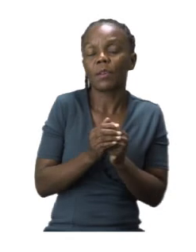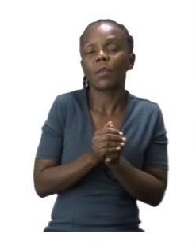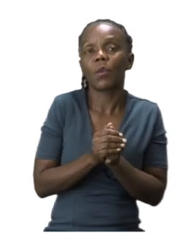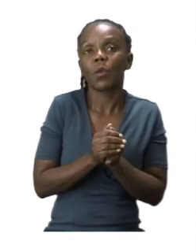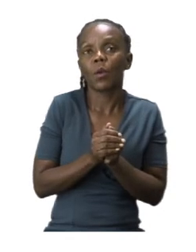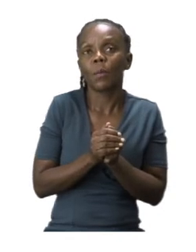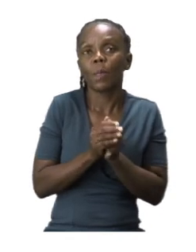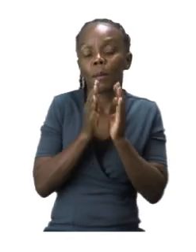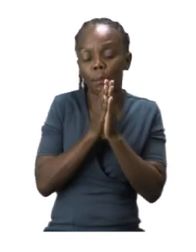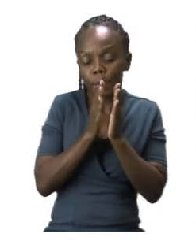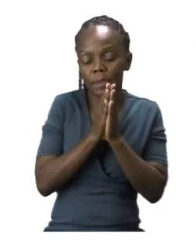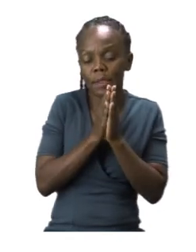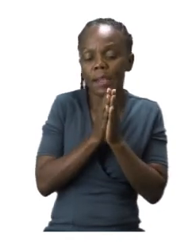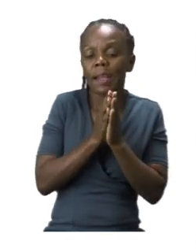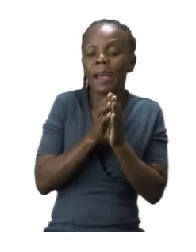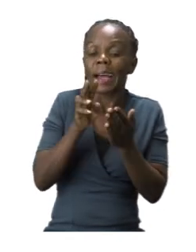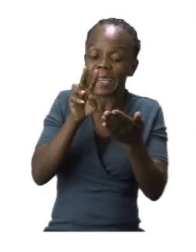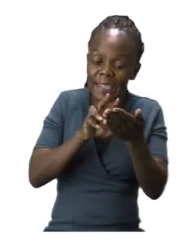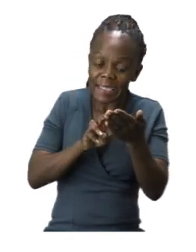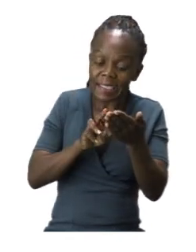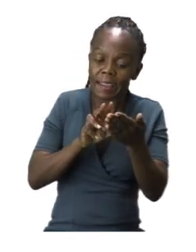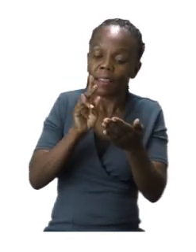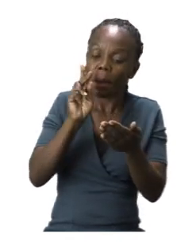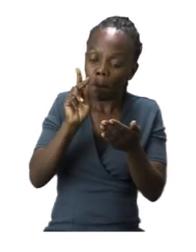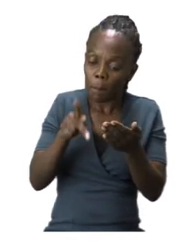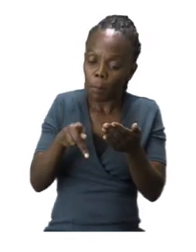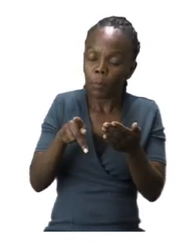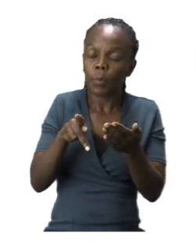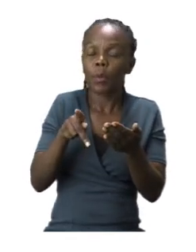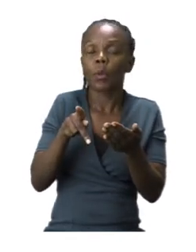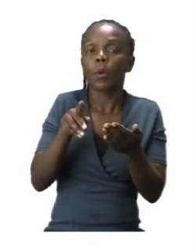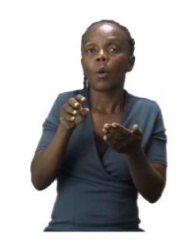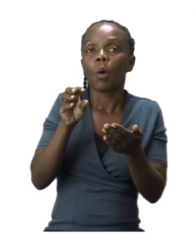possessive pronoun that you're about to use. Try and do the action,